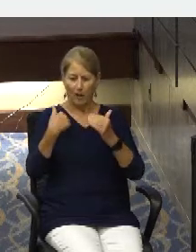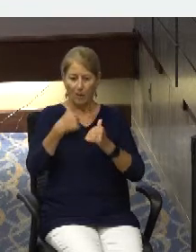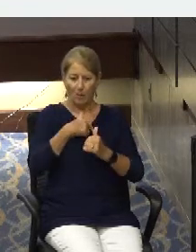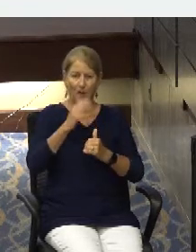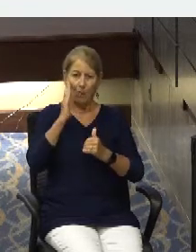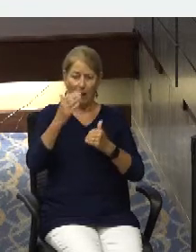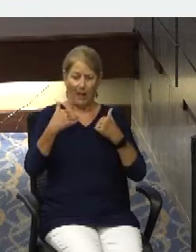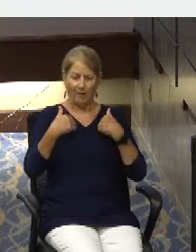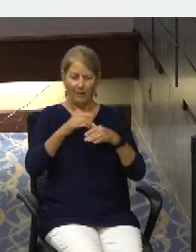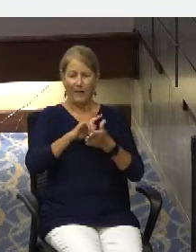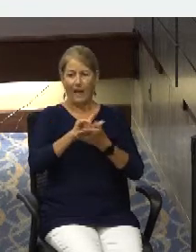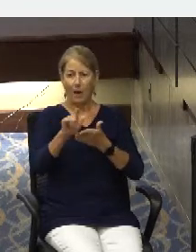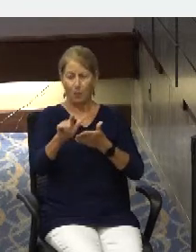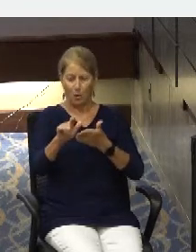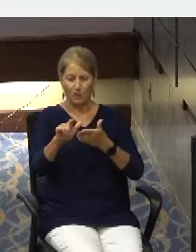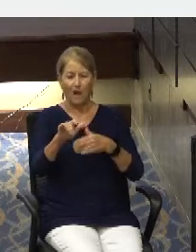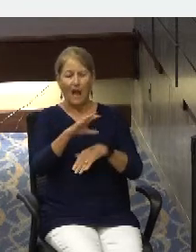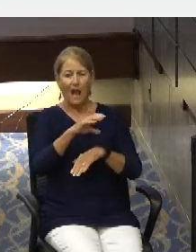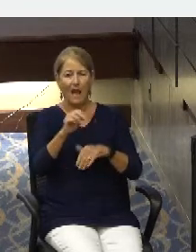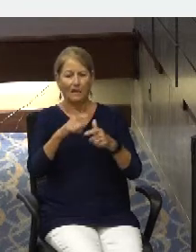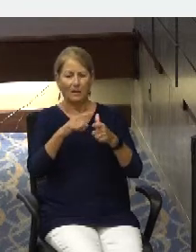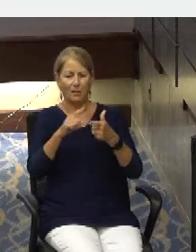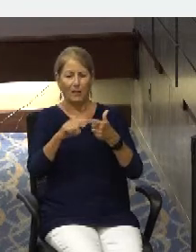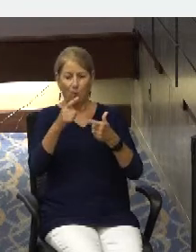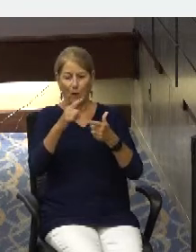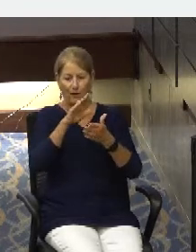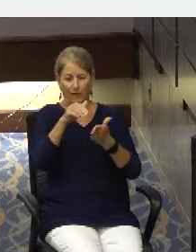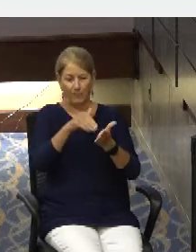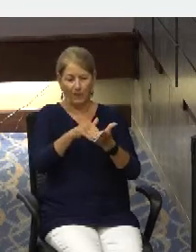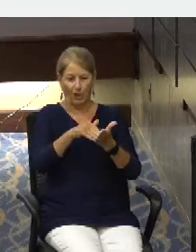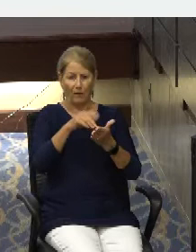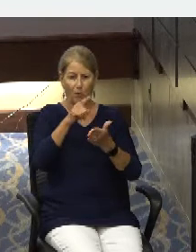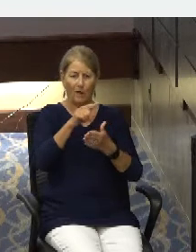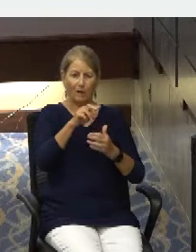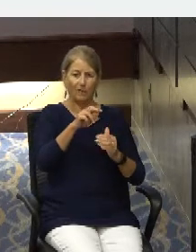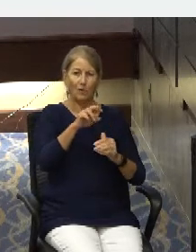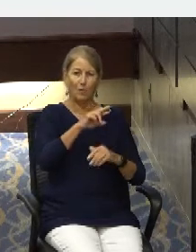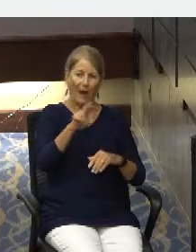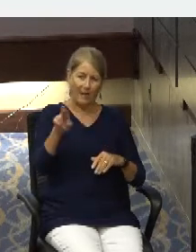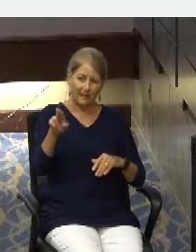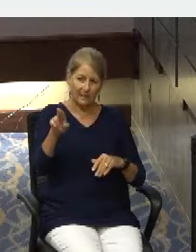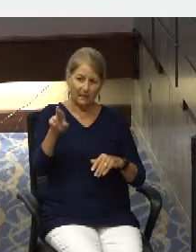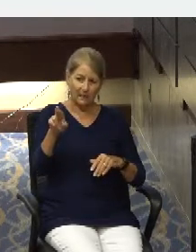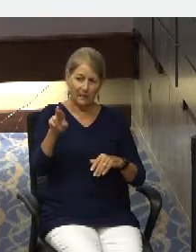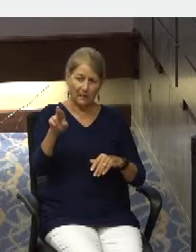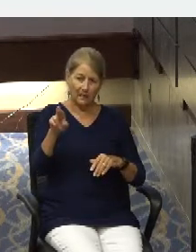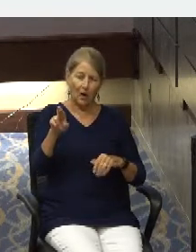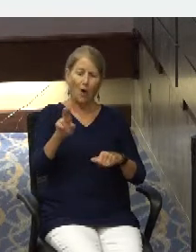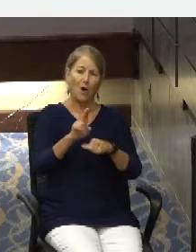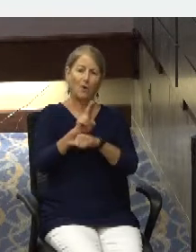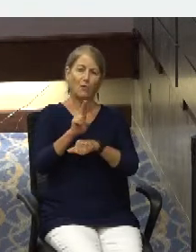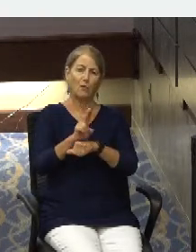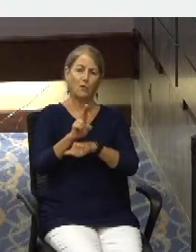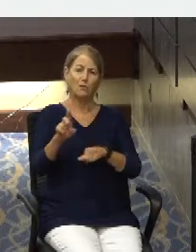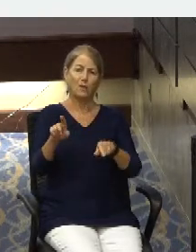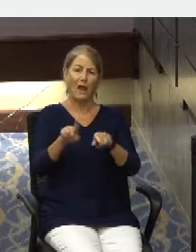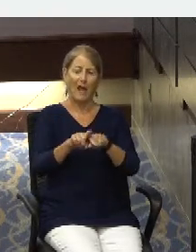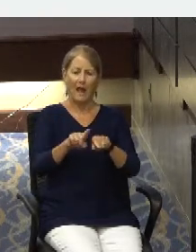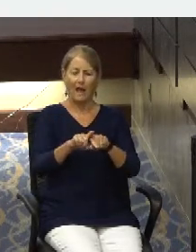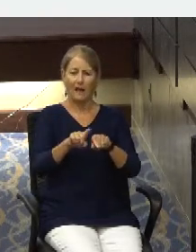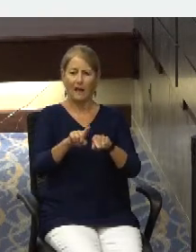the airport. And then the one in the middle and then the one on the right are sort of used as barriers